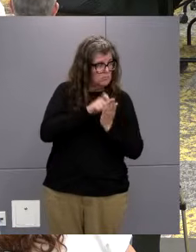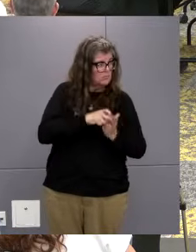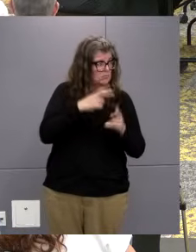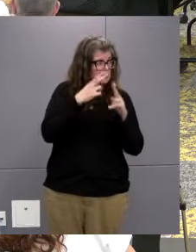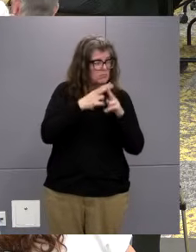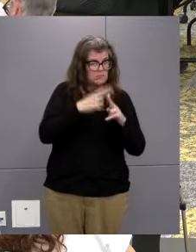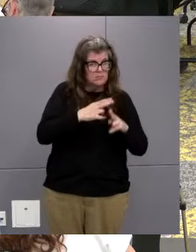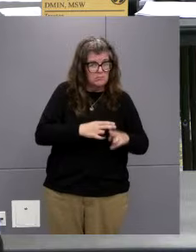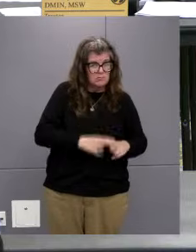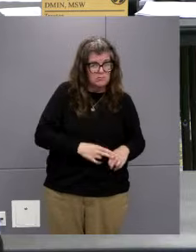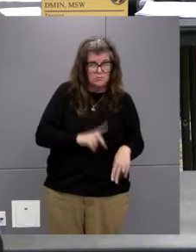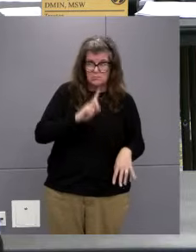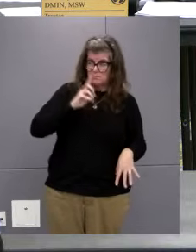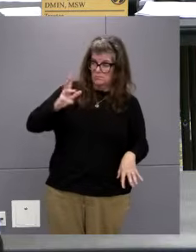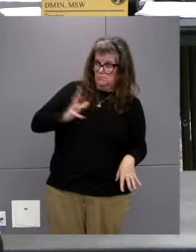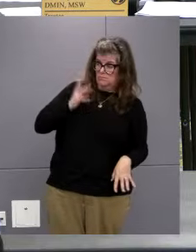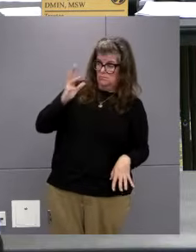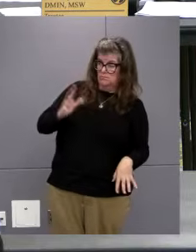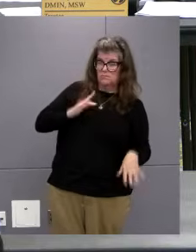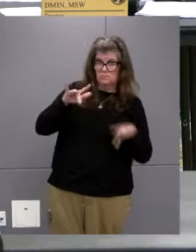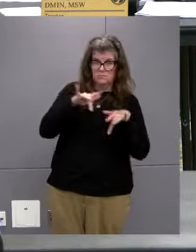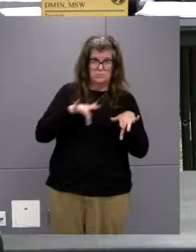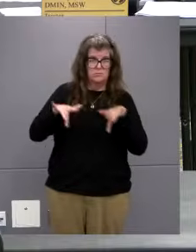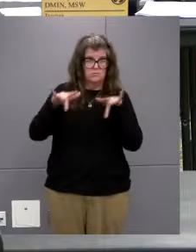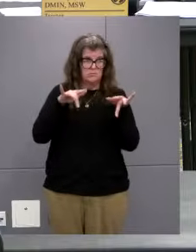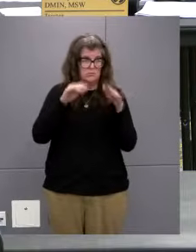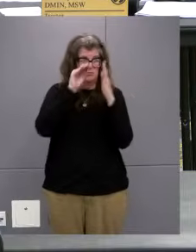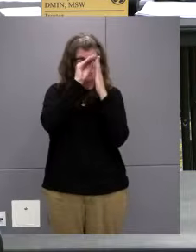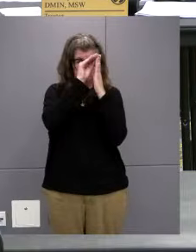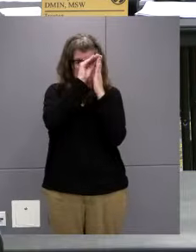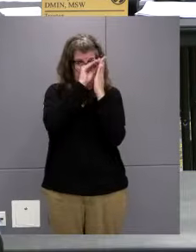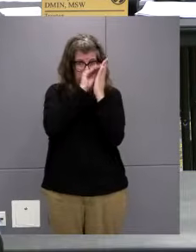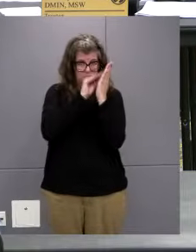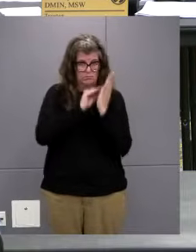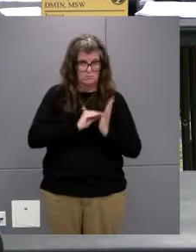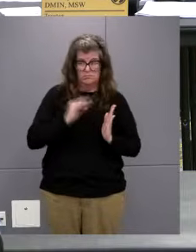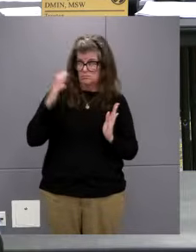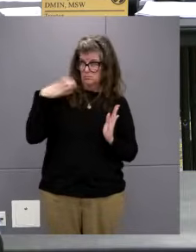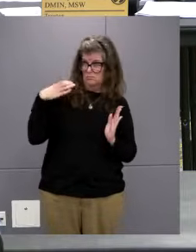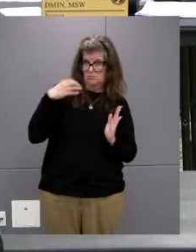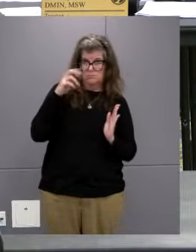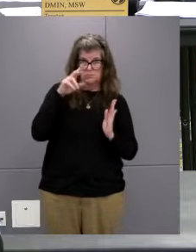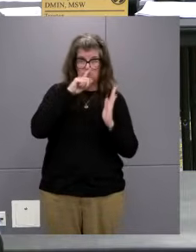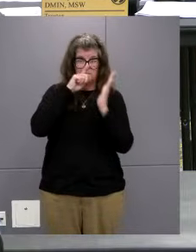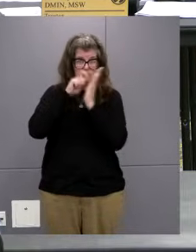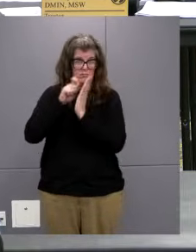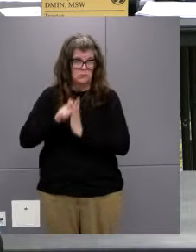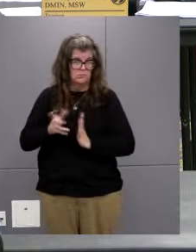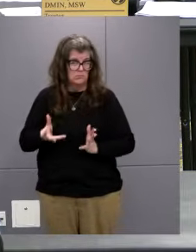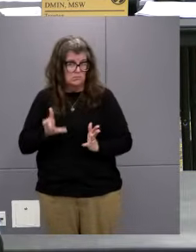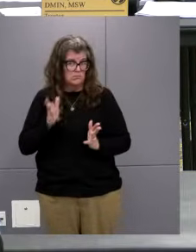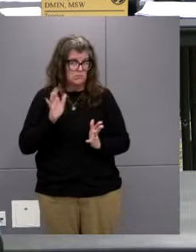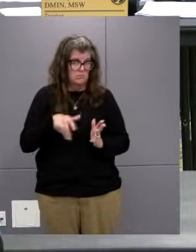just the official recording is done by the designee of the chair or the designee. So